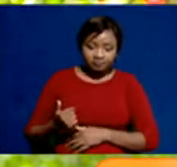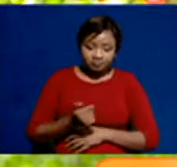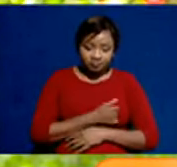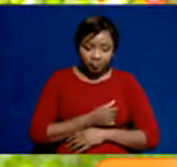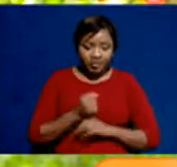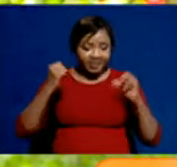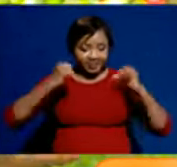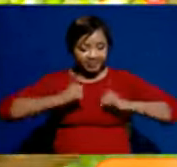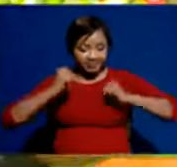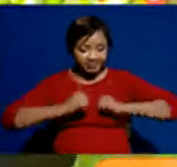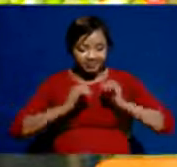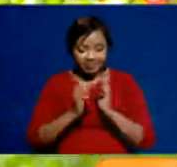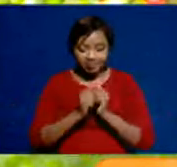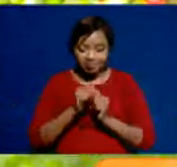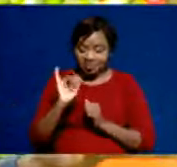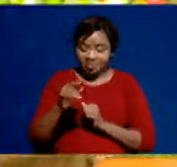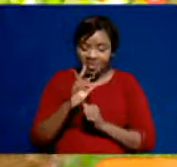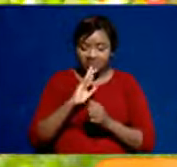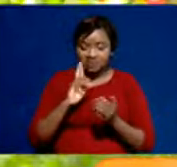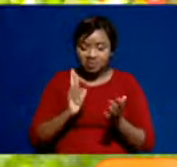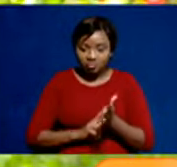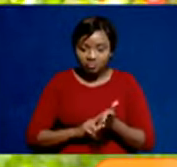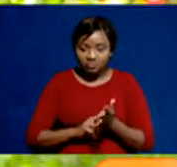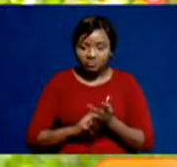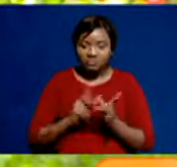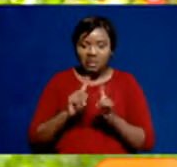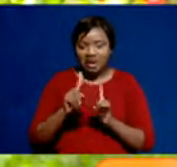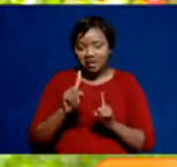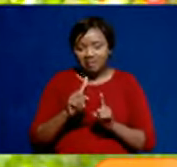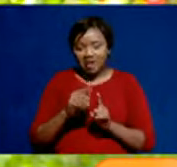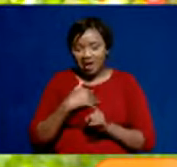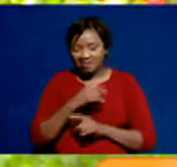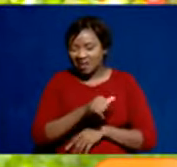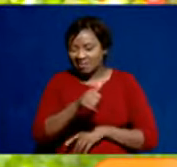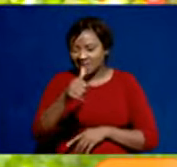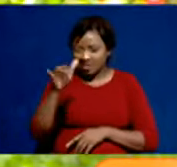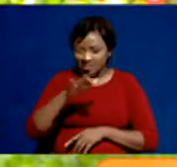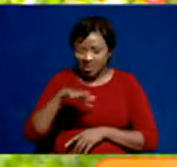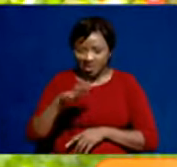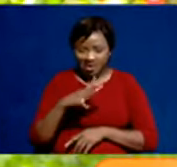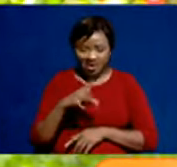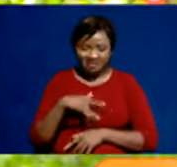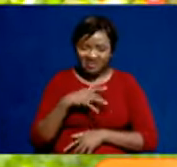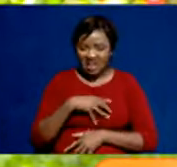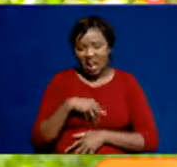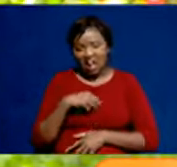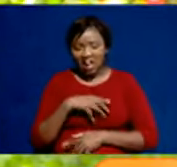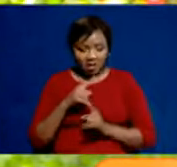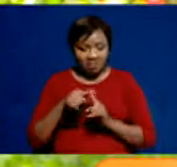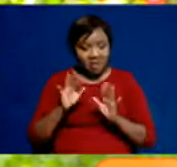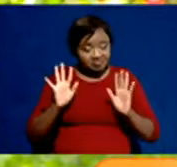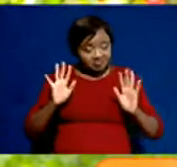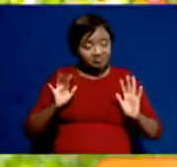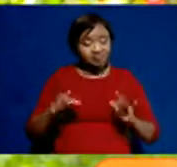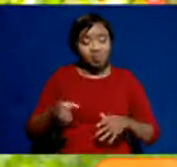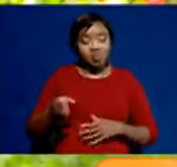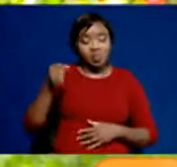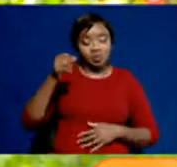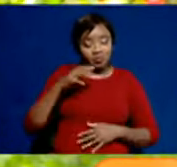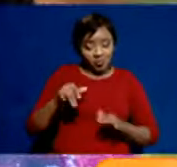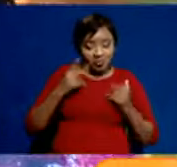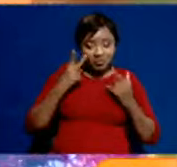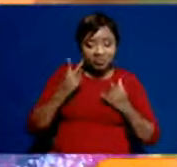report. The areas that he's uncomfortable, but at least he's giving it the benefit of the doubt. Where does that put you in terms